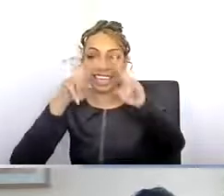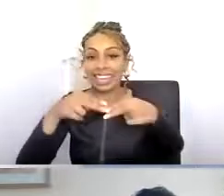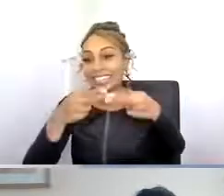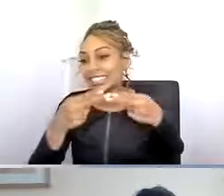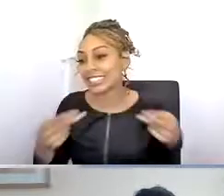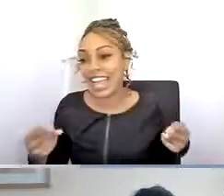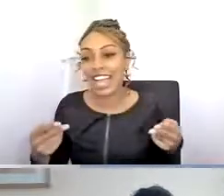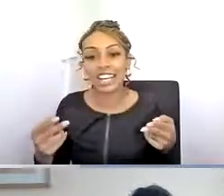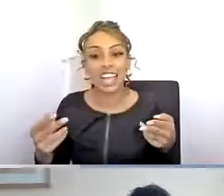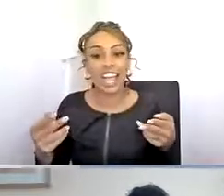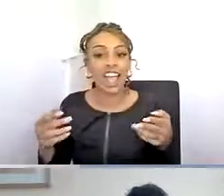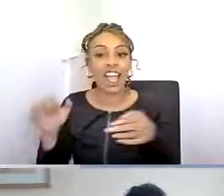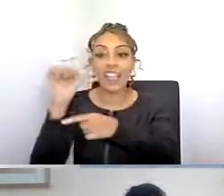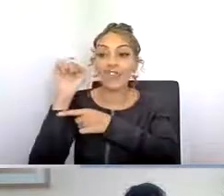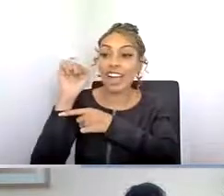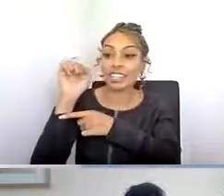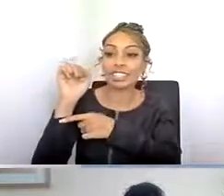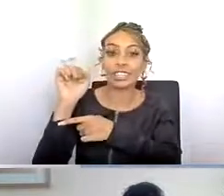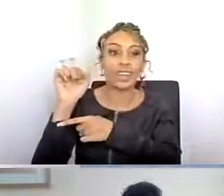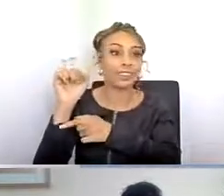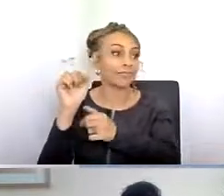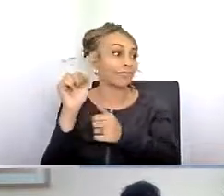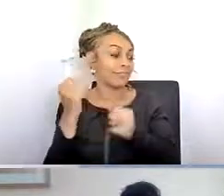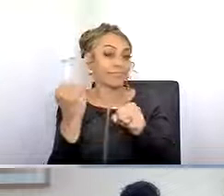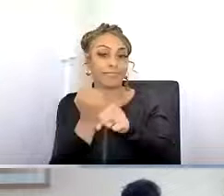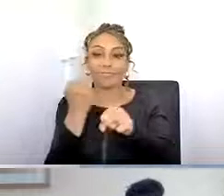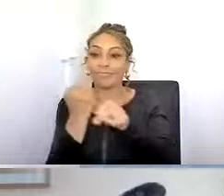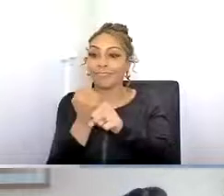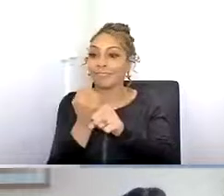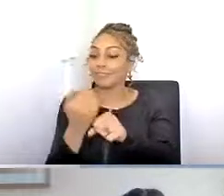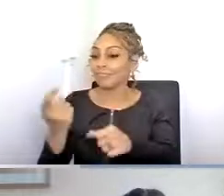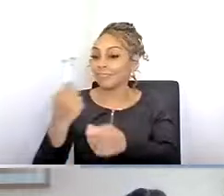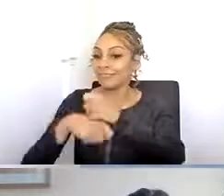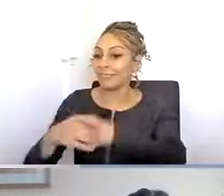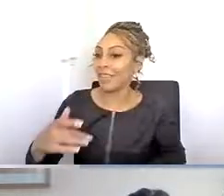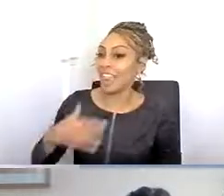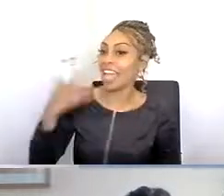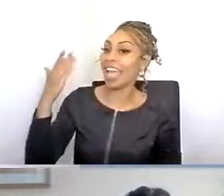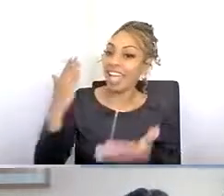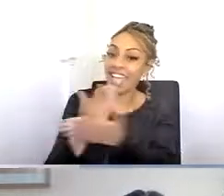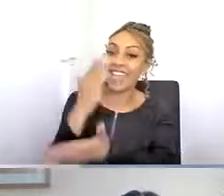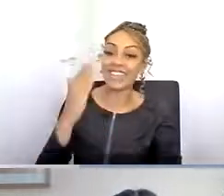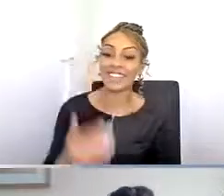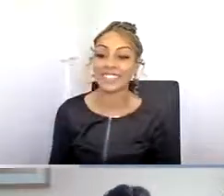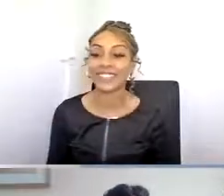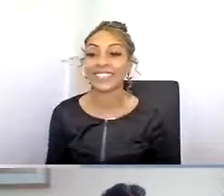international Russian constructivist to life for me. So Margaret Mellis said,